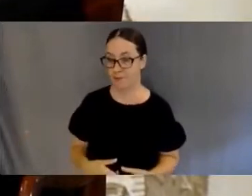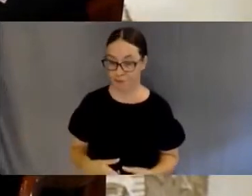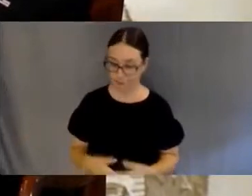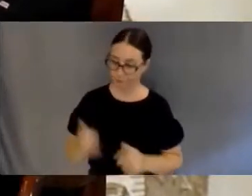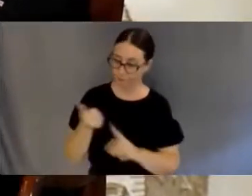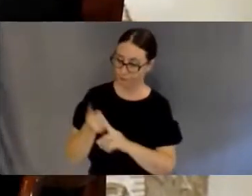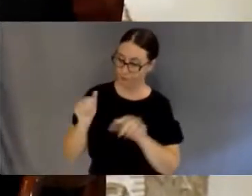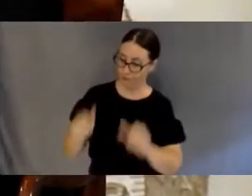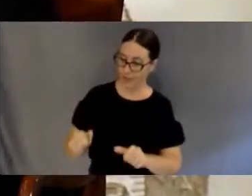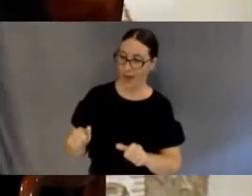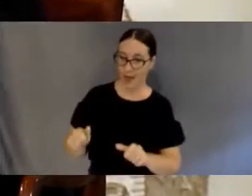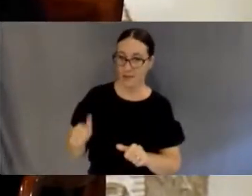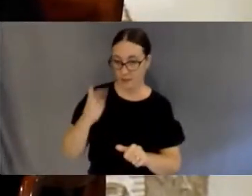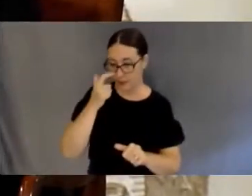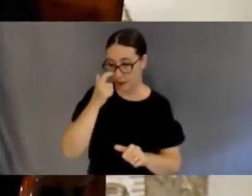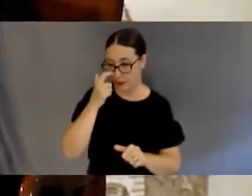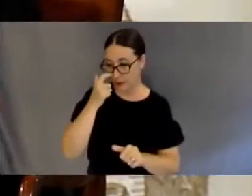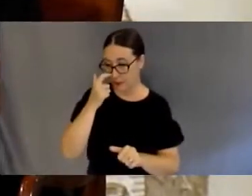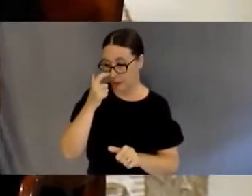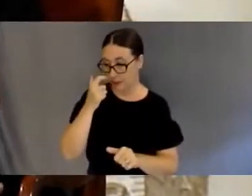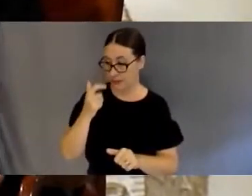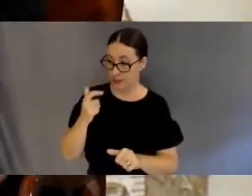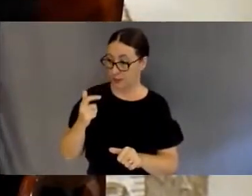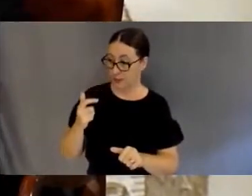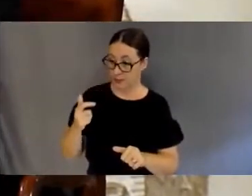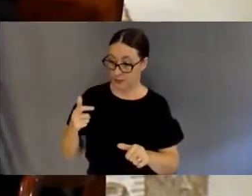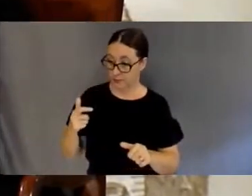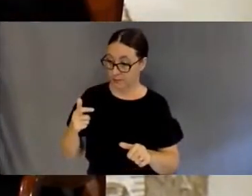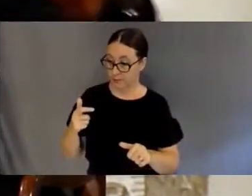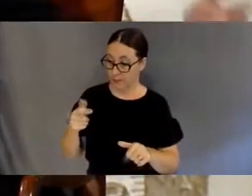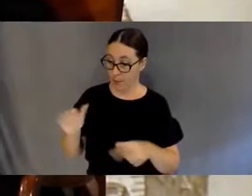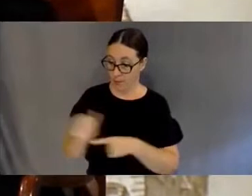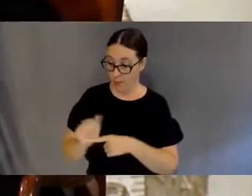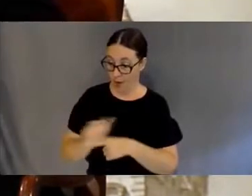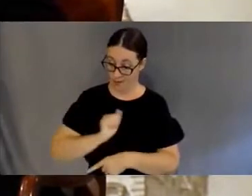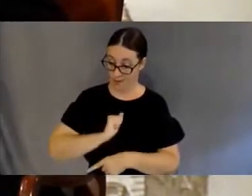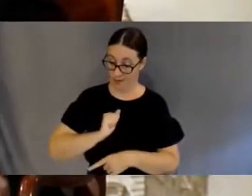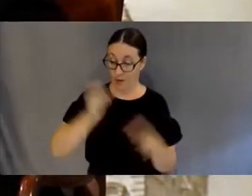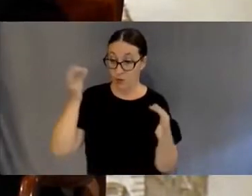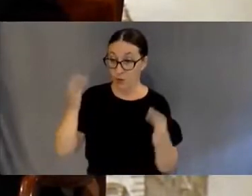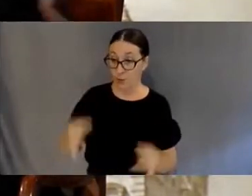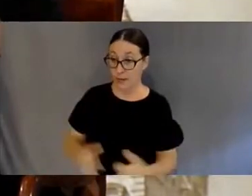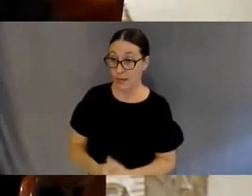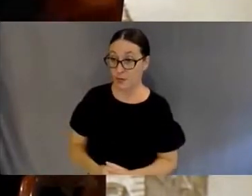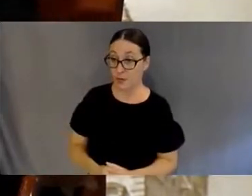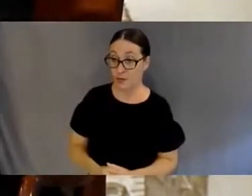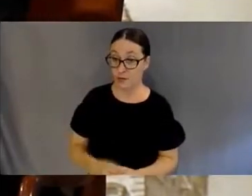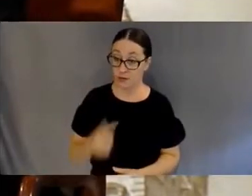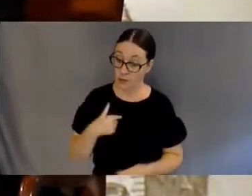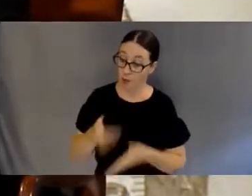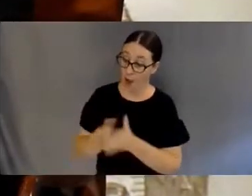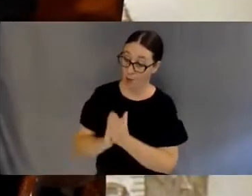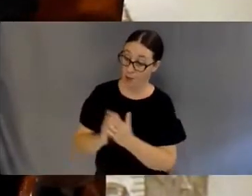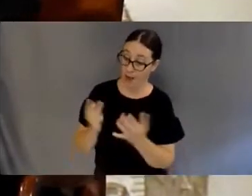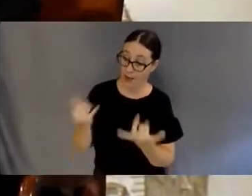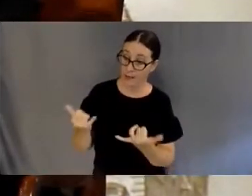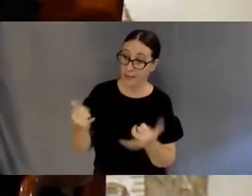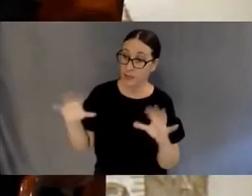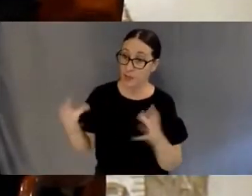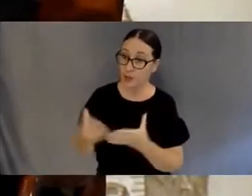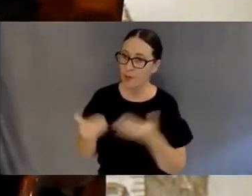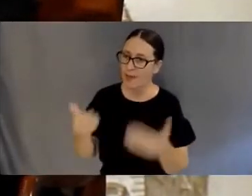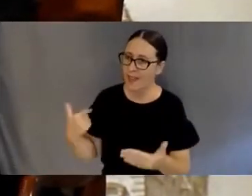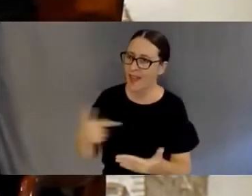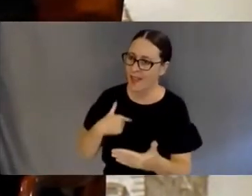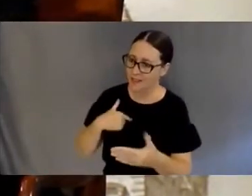actually exercise, as I said earlier, self-determination. And so I would ask this group to let us continue to work